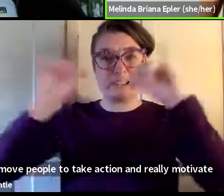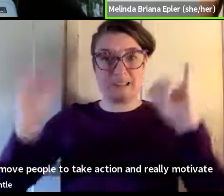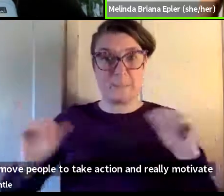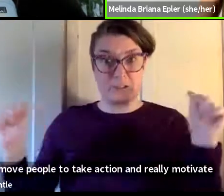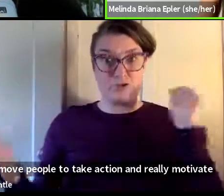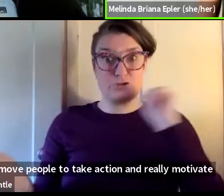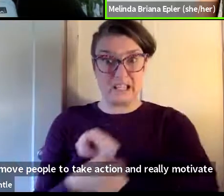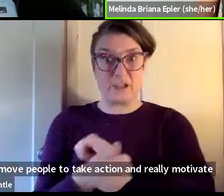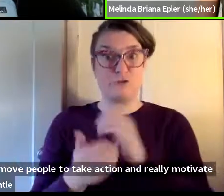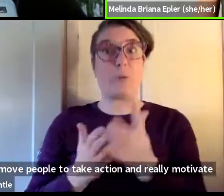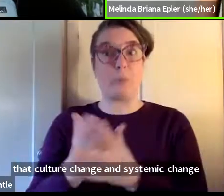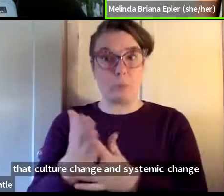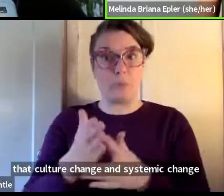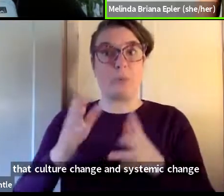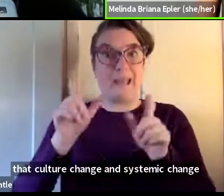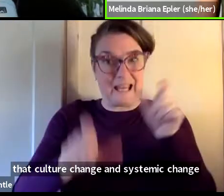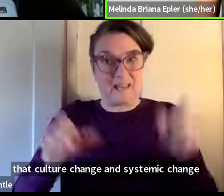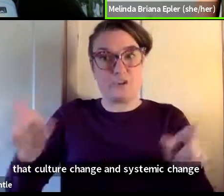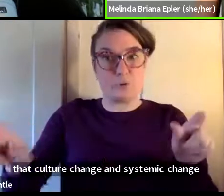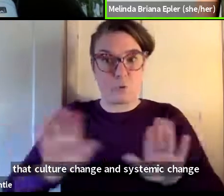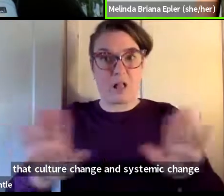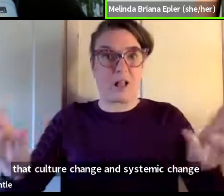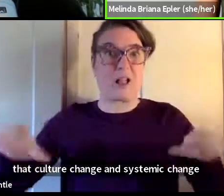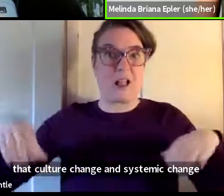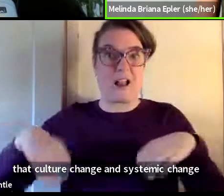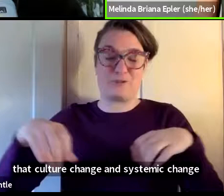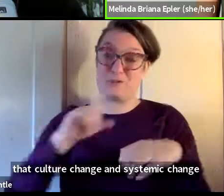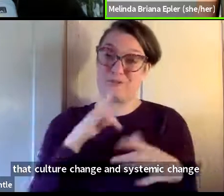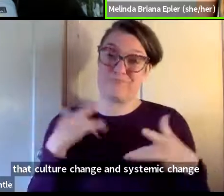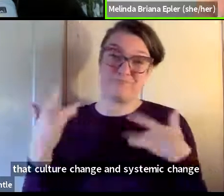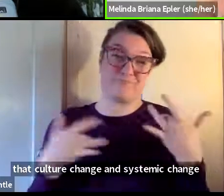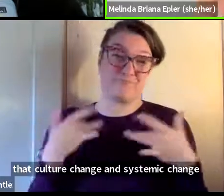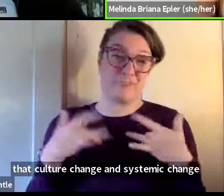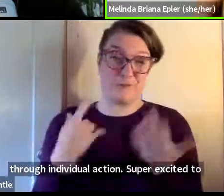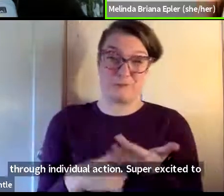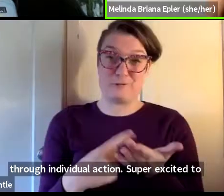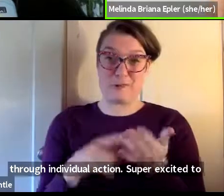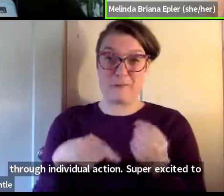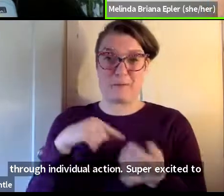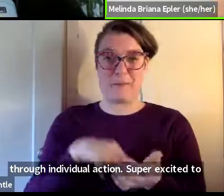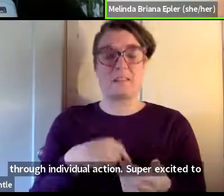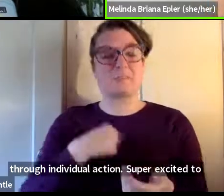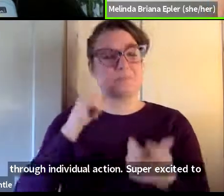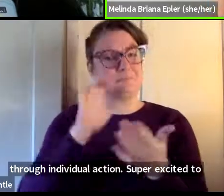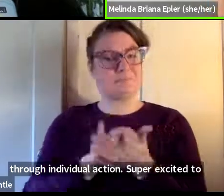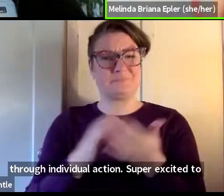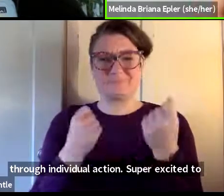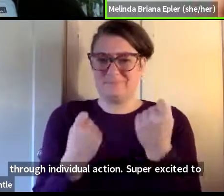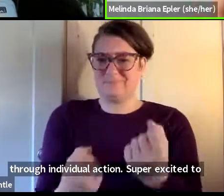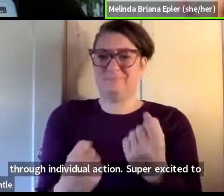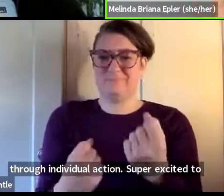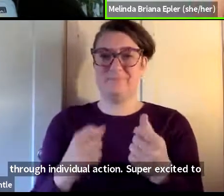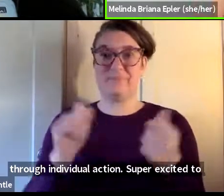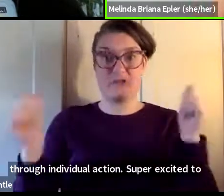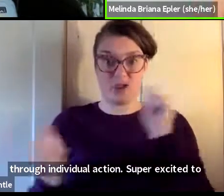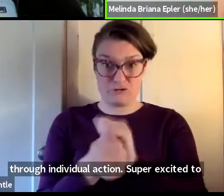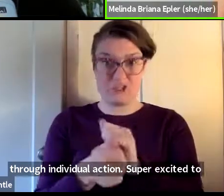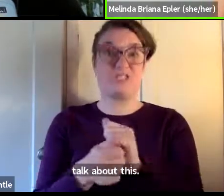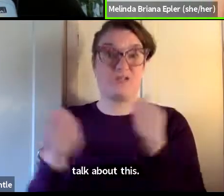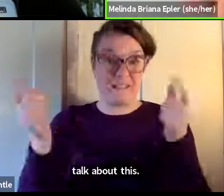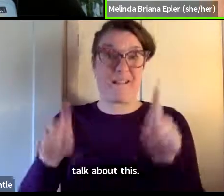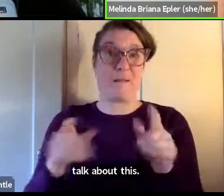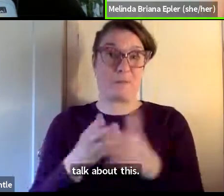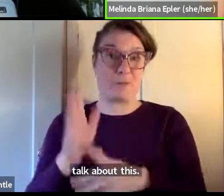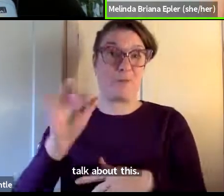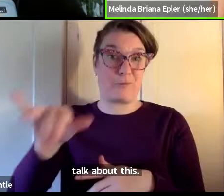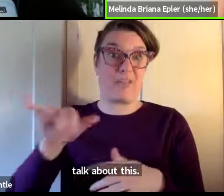individual action. So super excited to talk about this. And I believe strongly that change happens through that